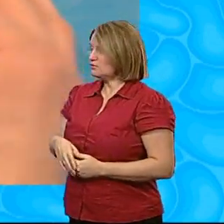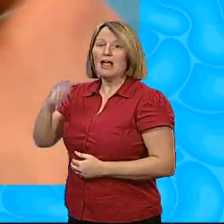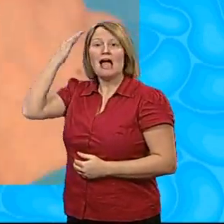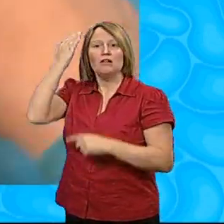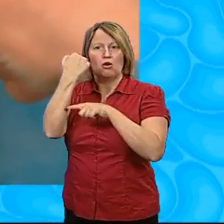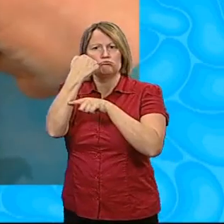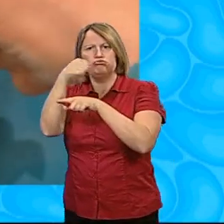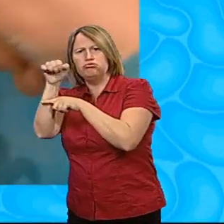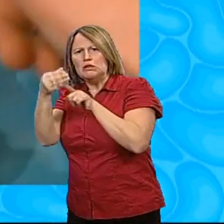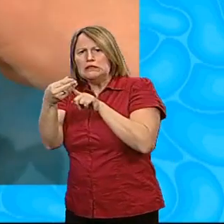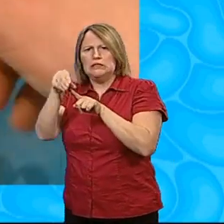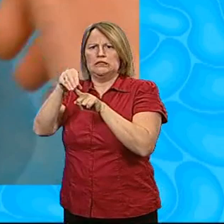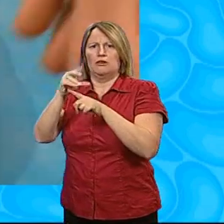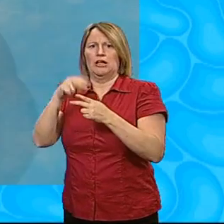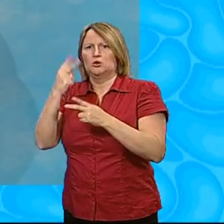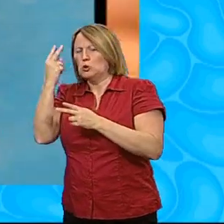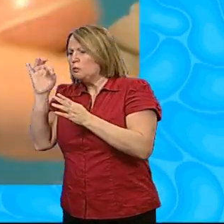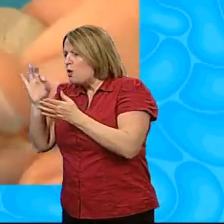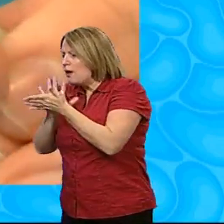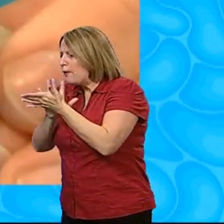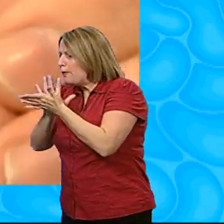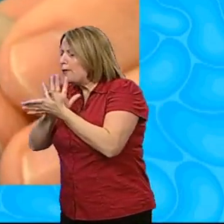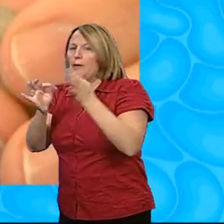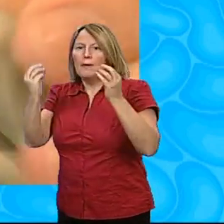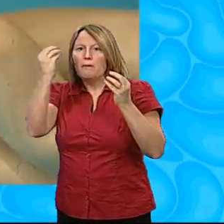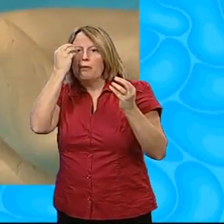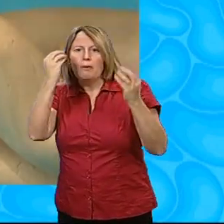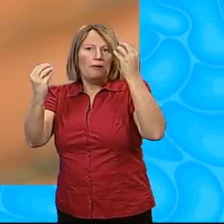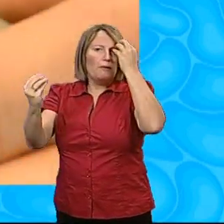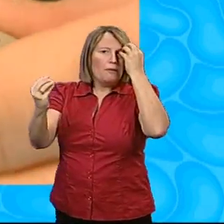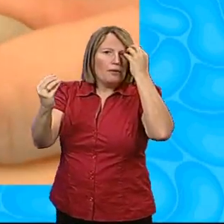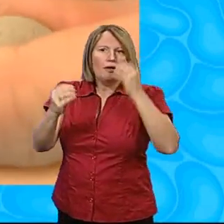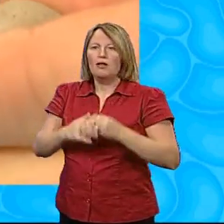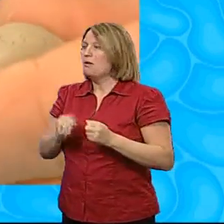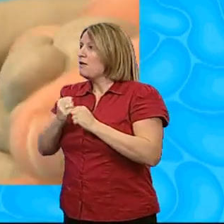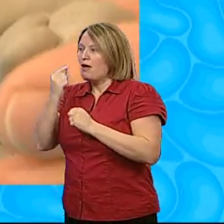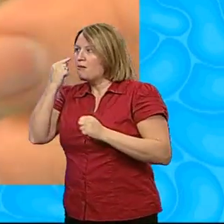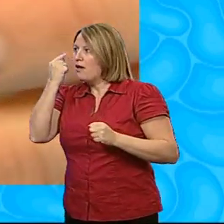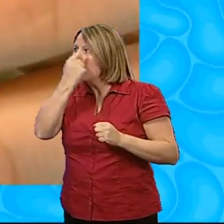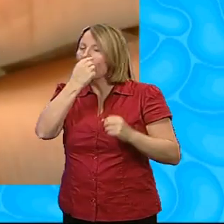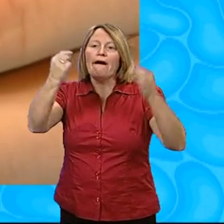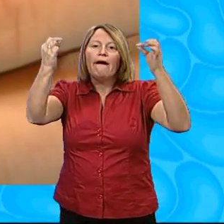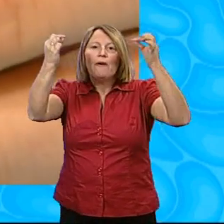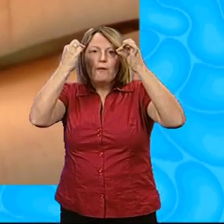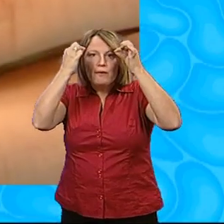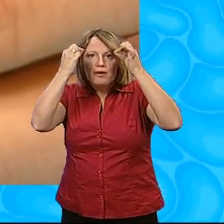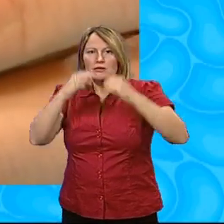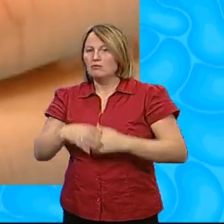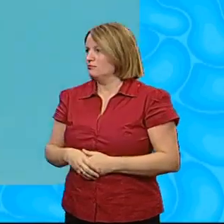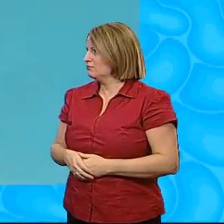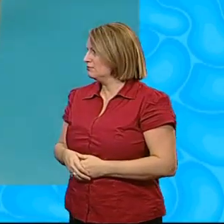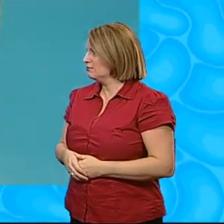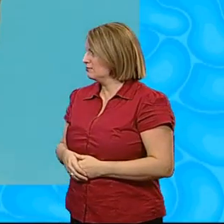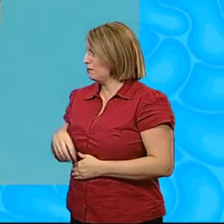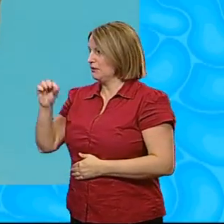Bend the end of it to make a head, and then with two other small pieces of clay, make the eyes. Dot them with a pencil and leave